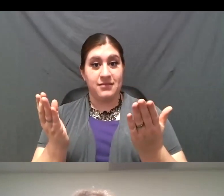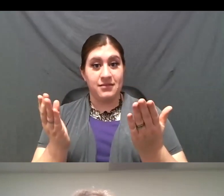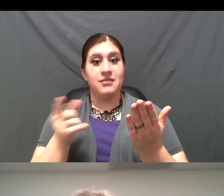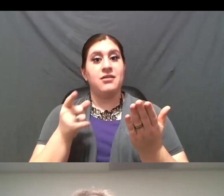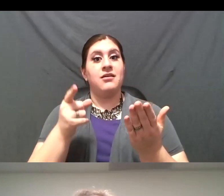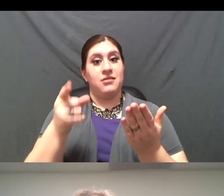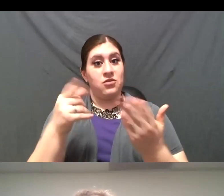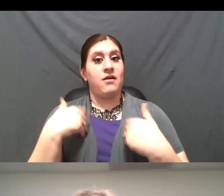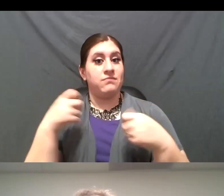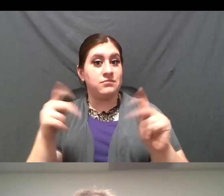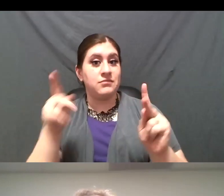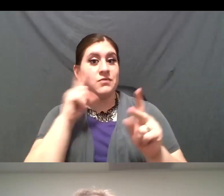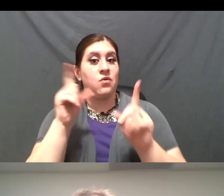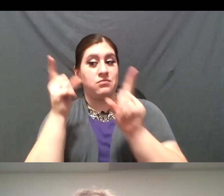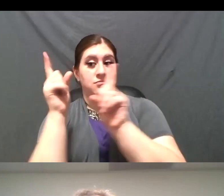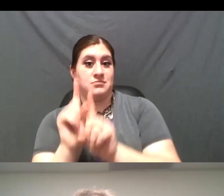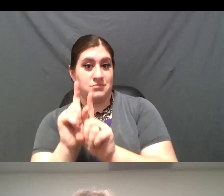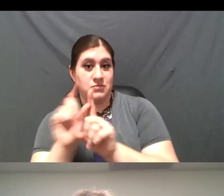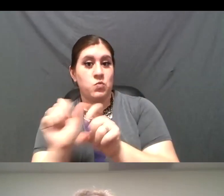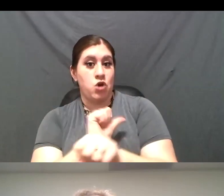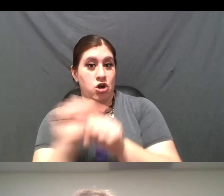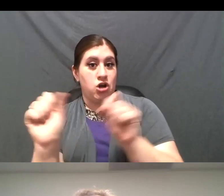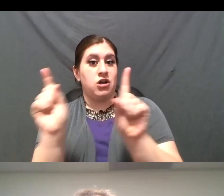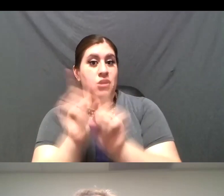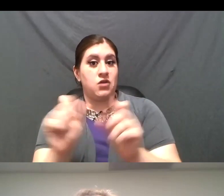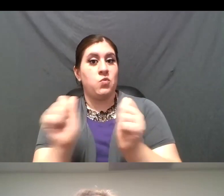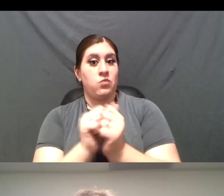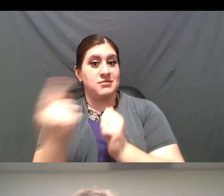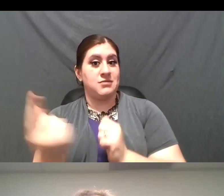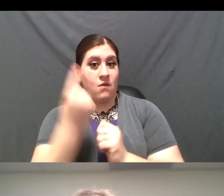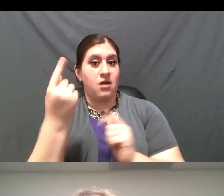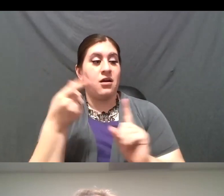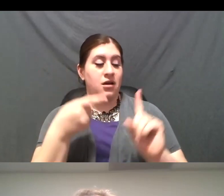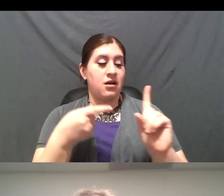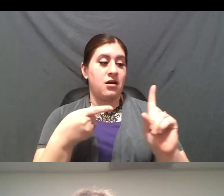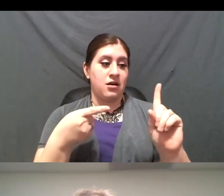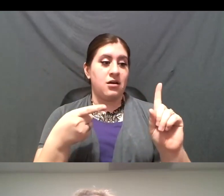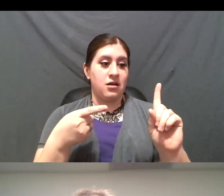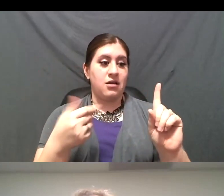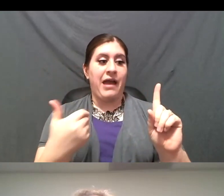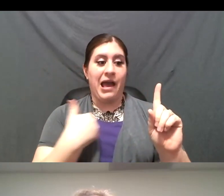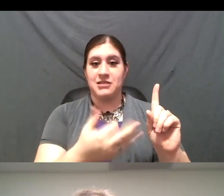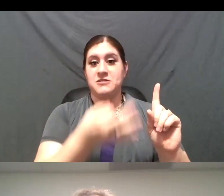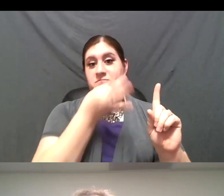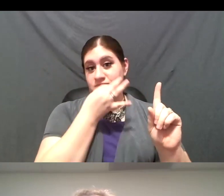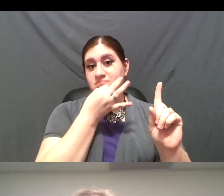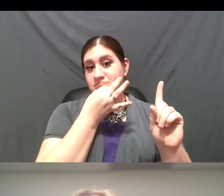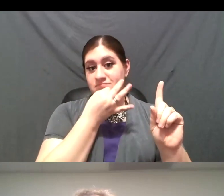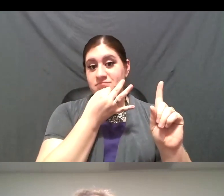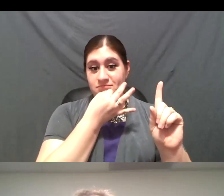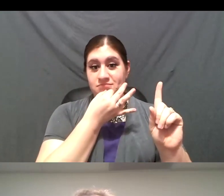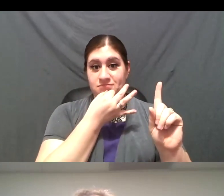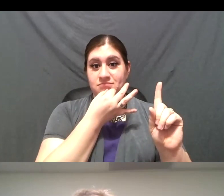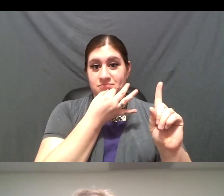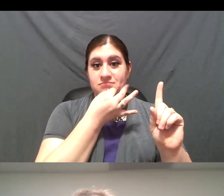get the opportunity to work side by side with someone who has expertise and who